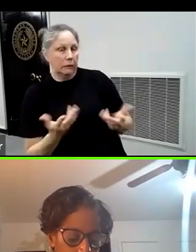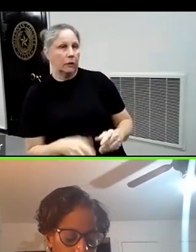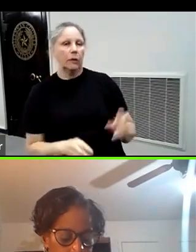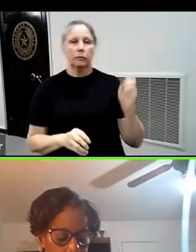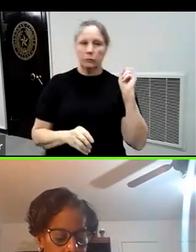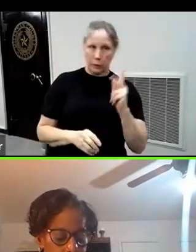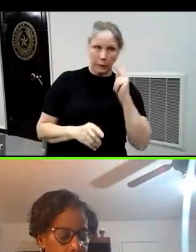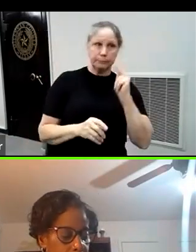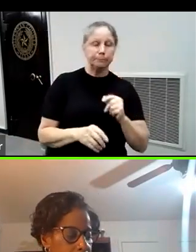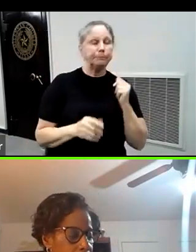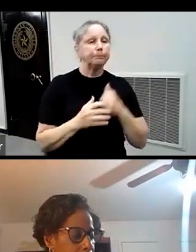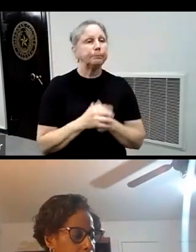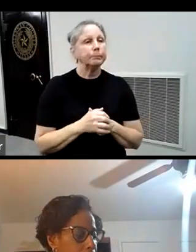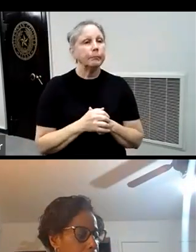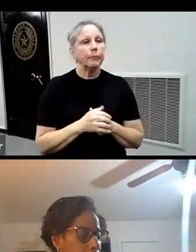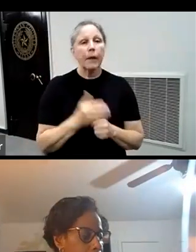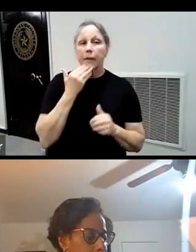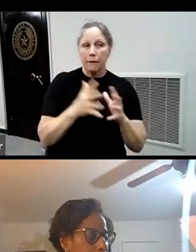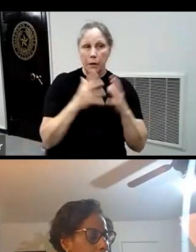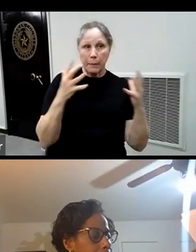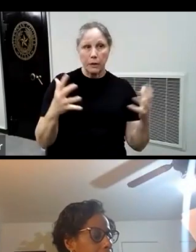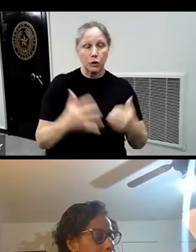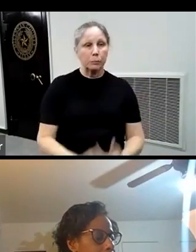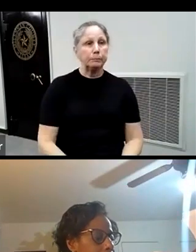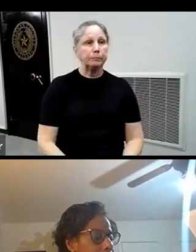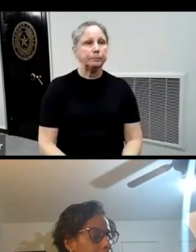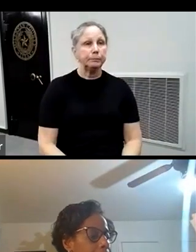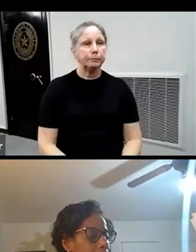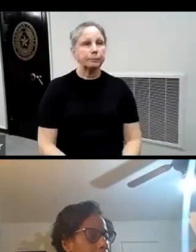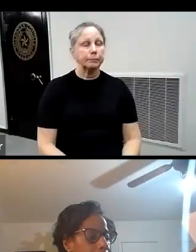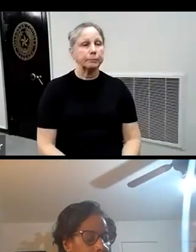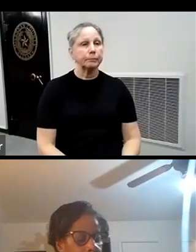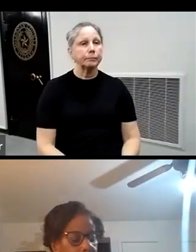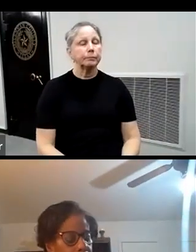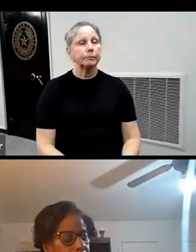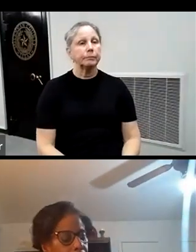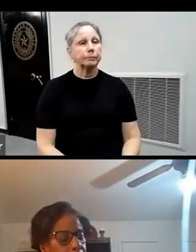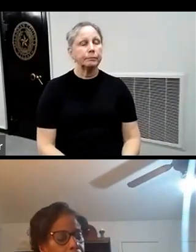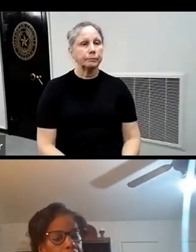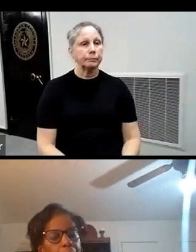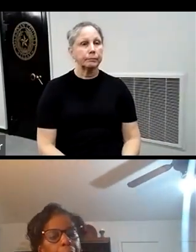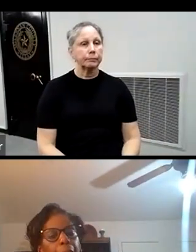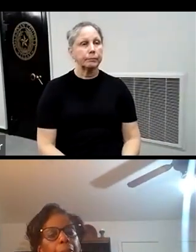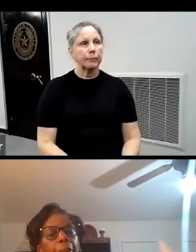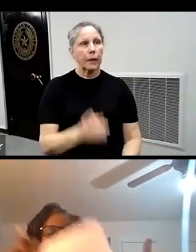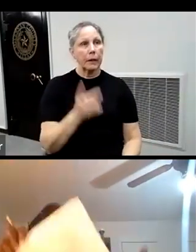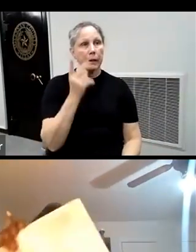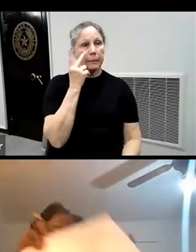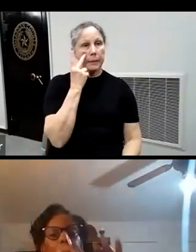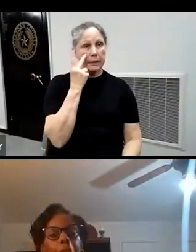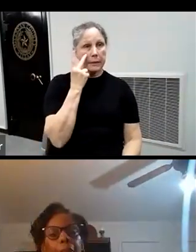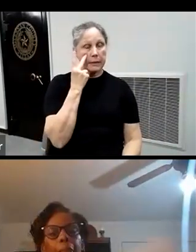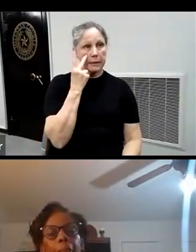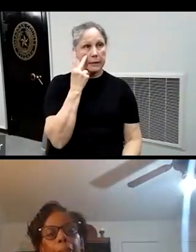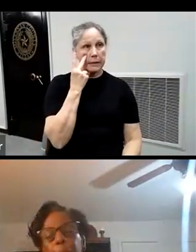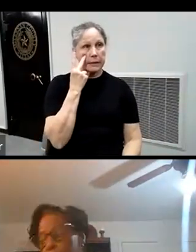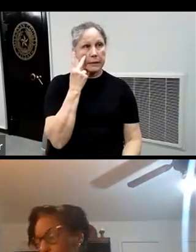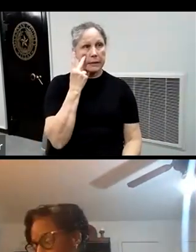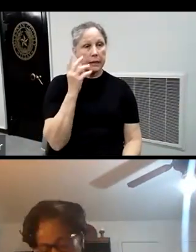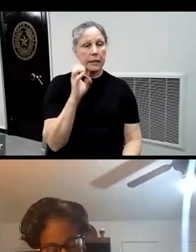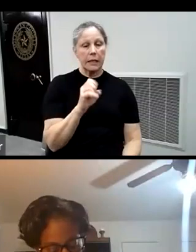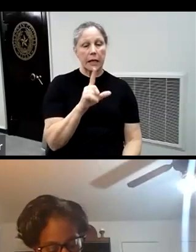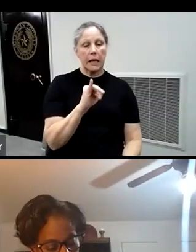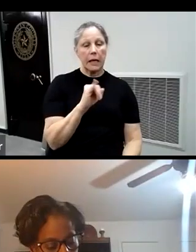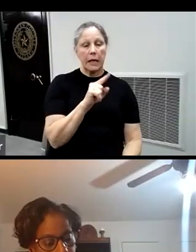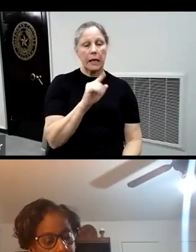Okay. Thank you very much. Let's see, and on back on Elizabeth's